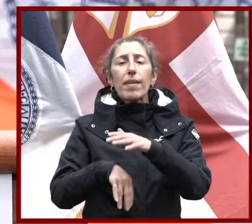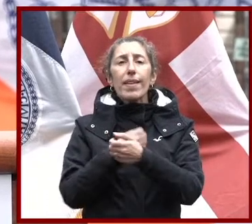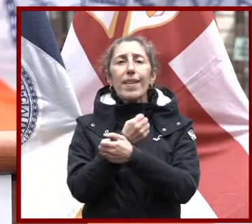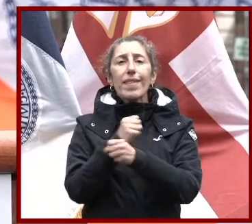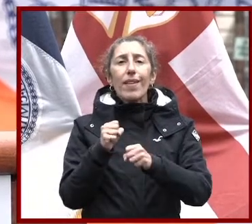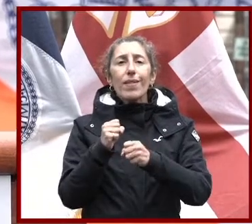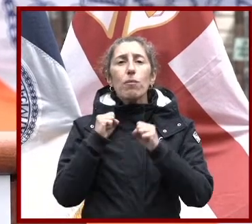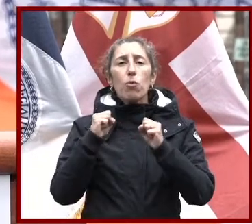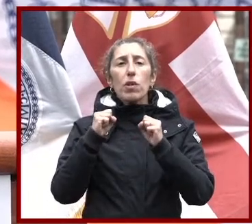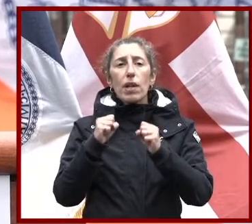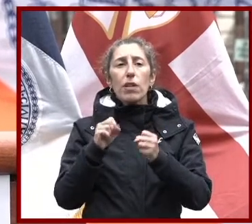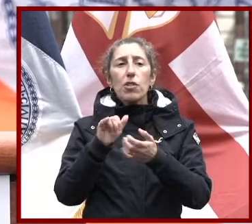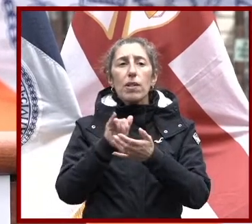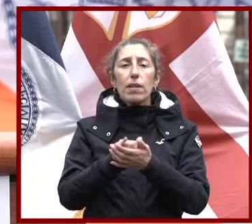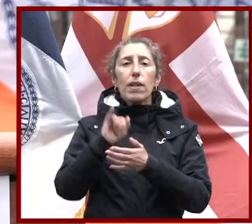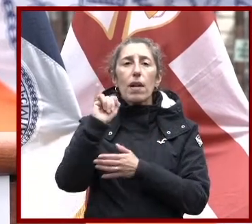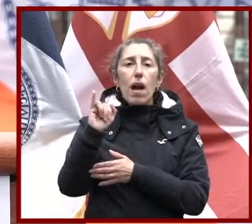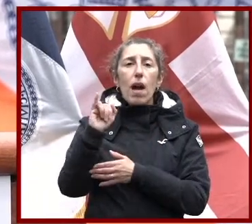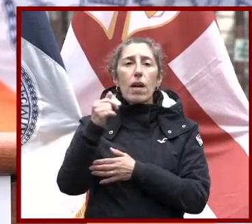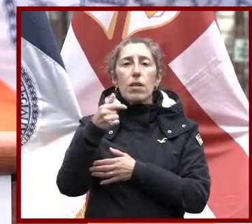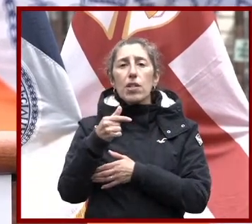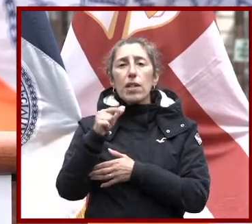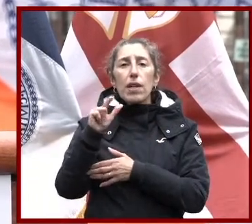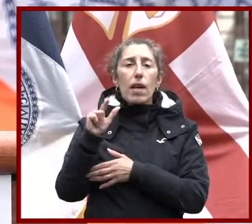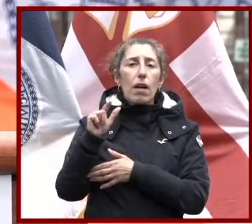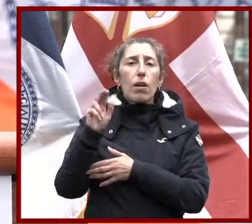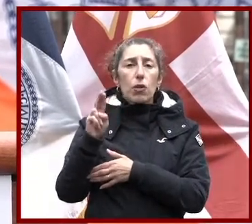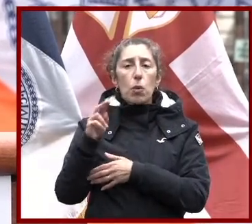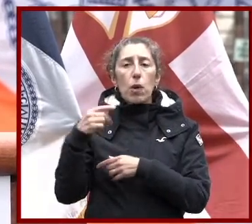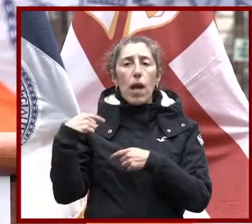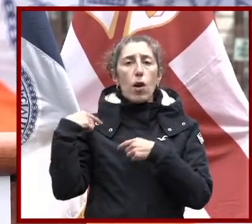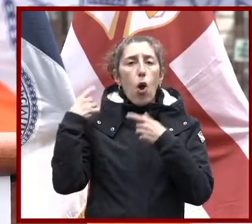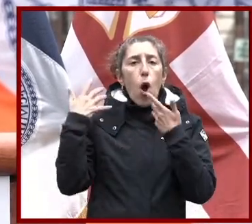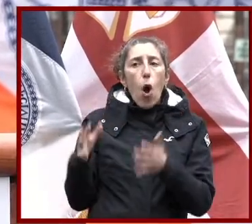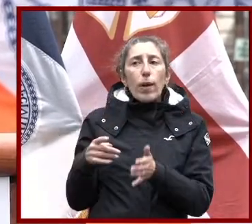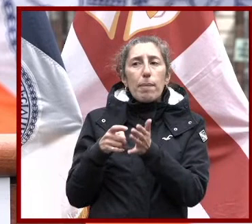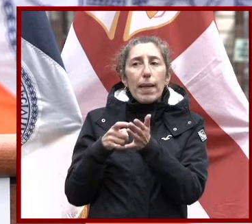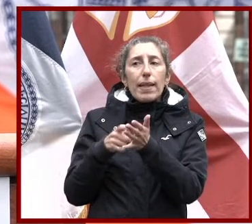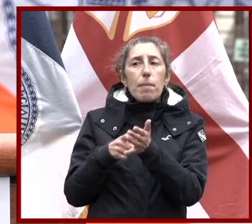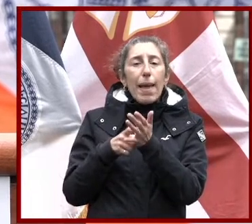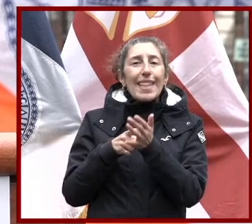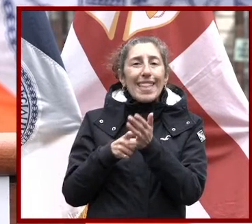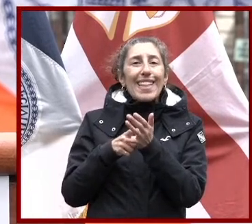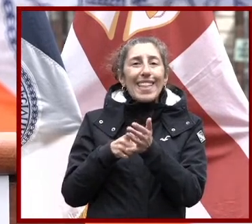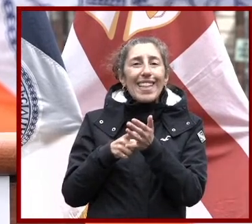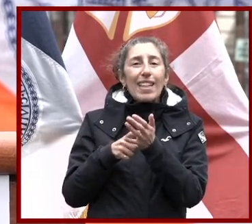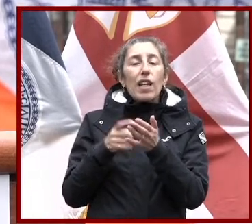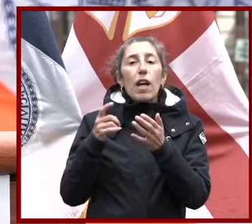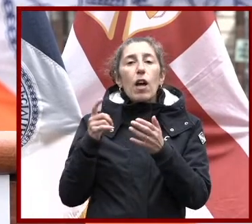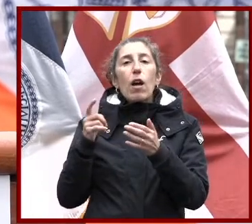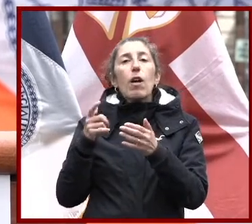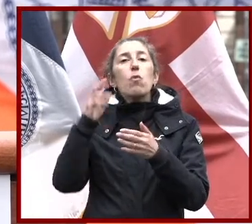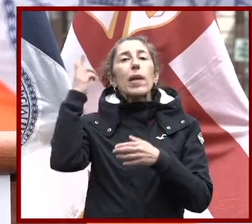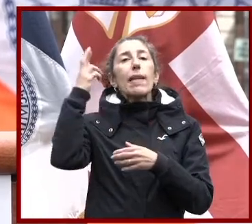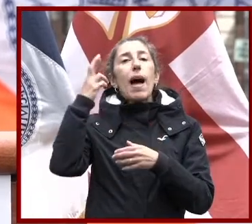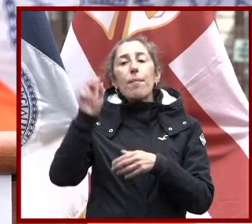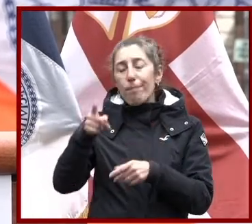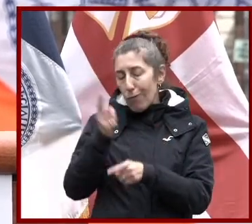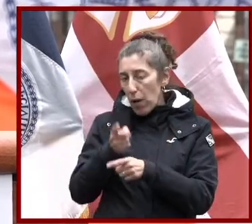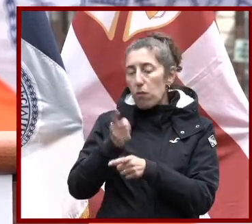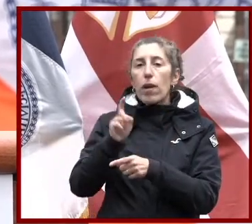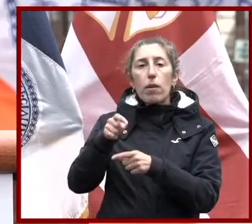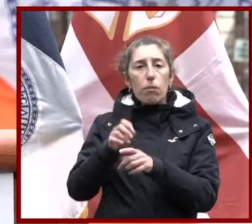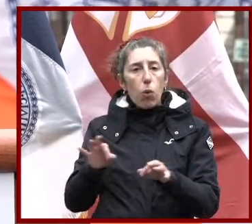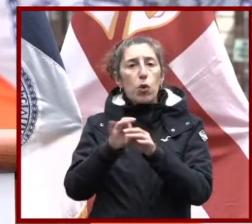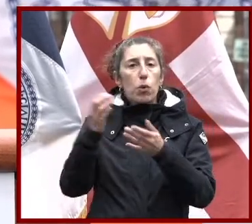ILGWU had long been demanding, protections that we all benefit from today. Even as we